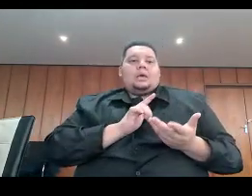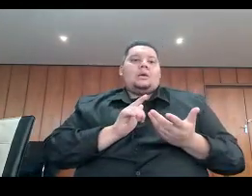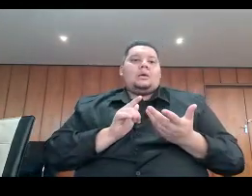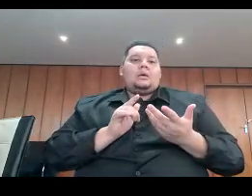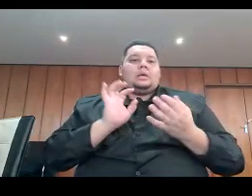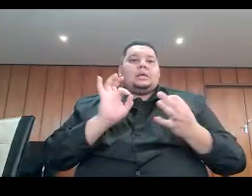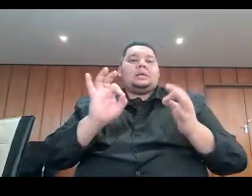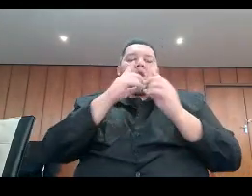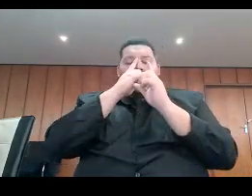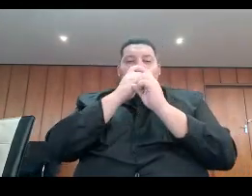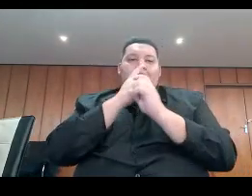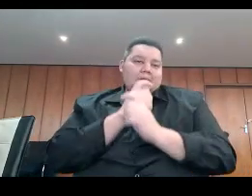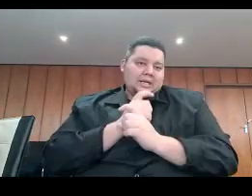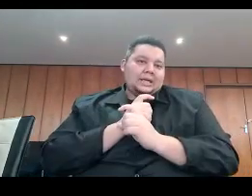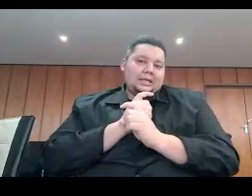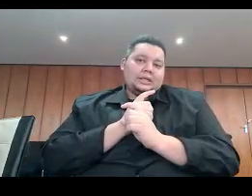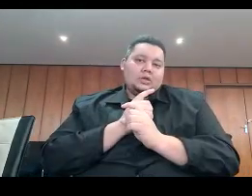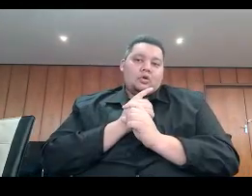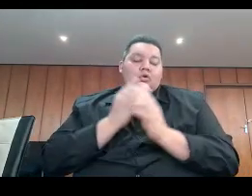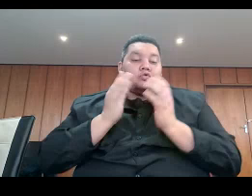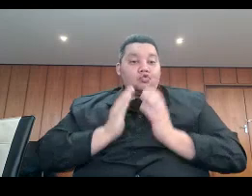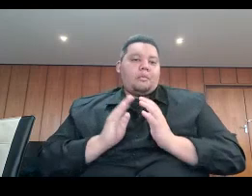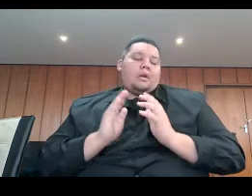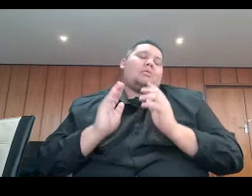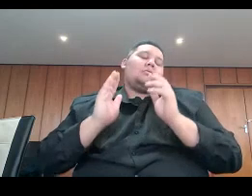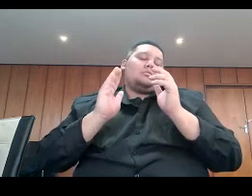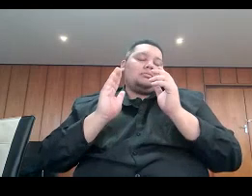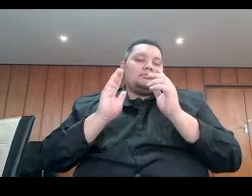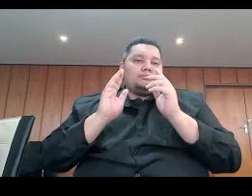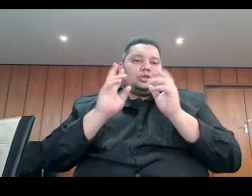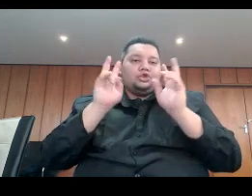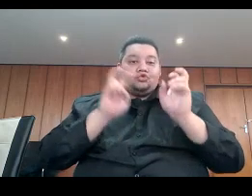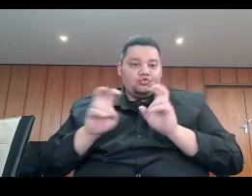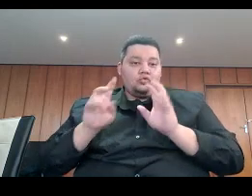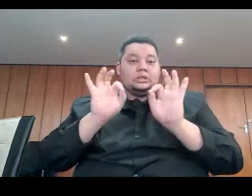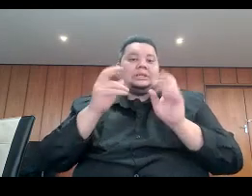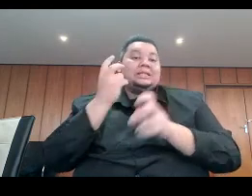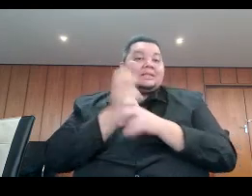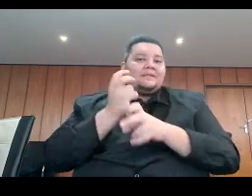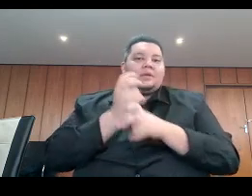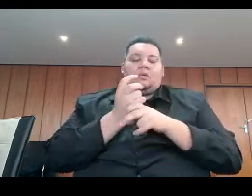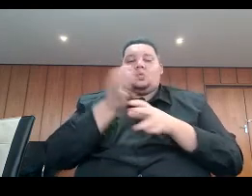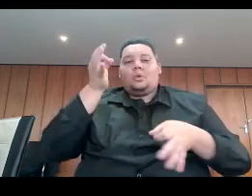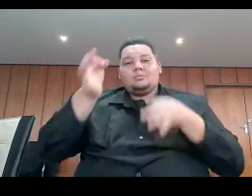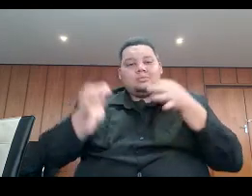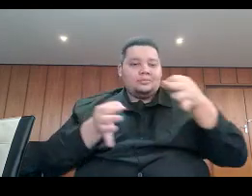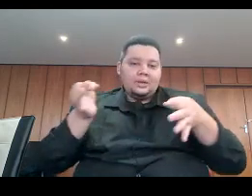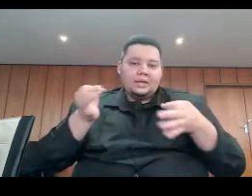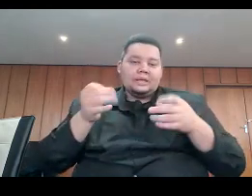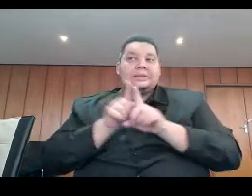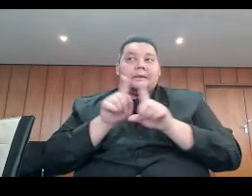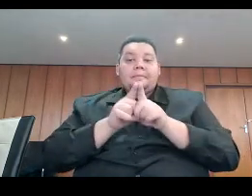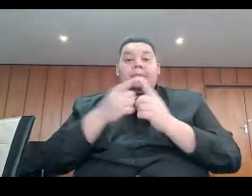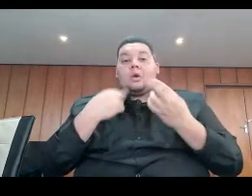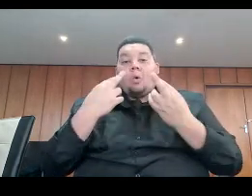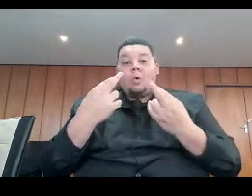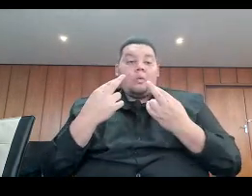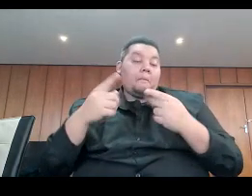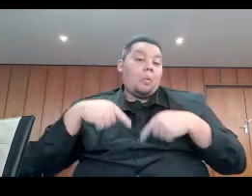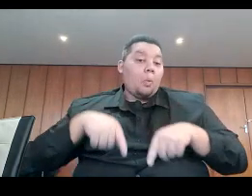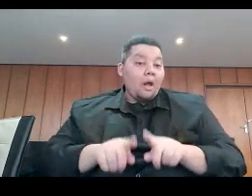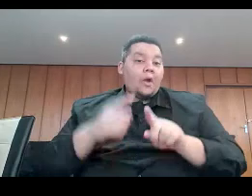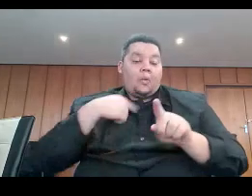very complex human condition and it's very hard to define. And I hope that as we learn and we